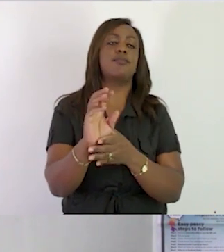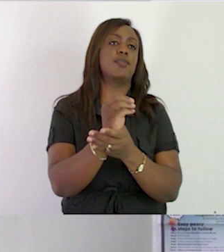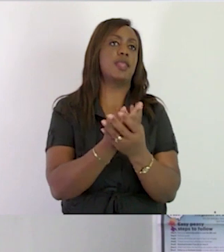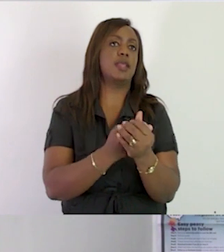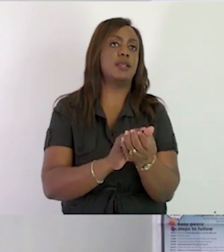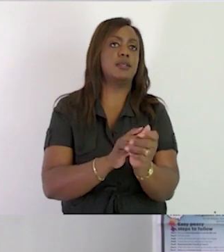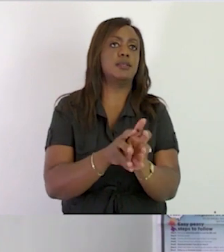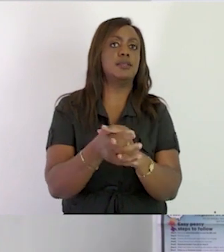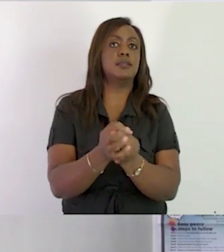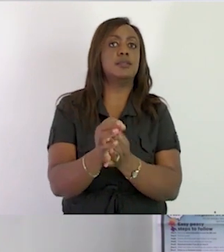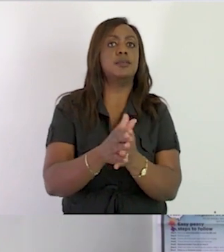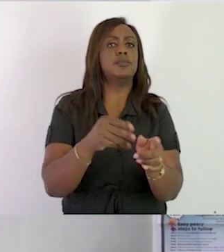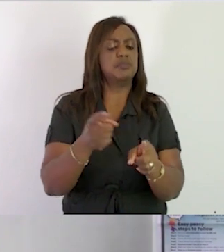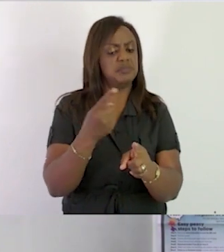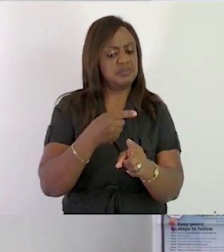sanitize,